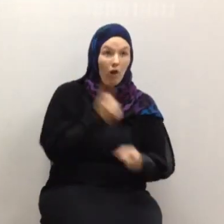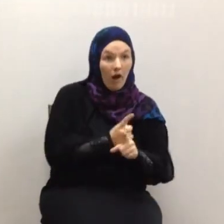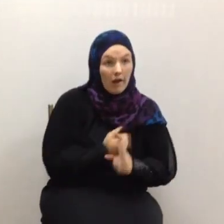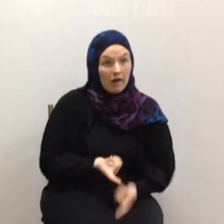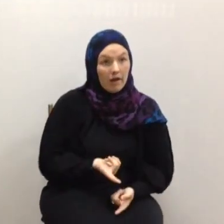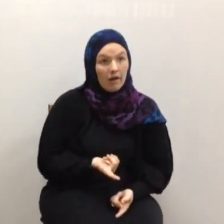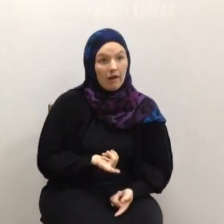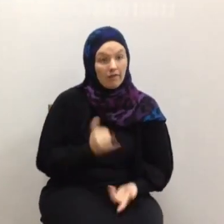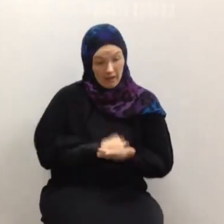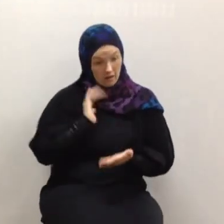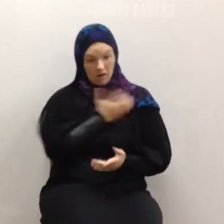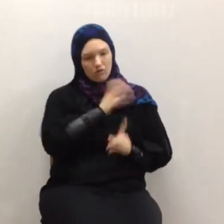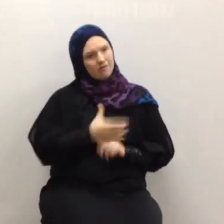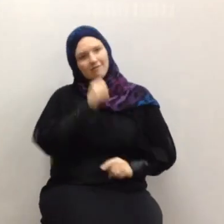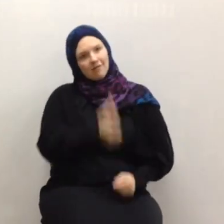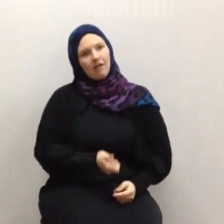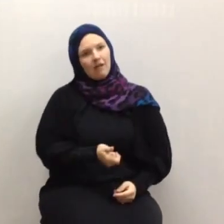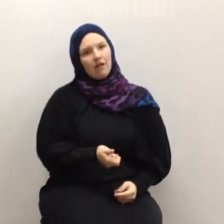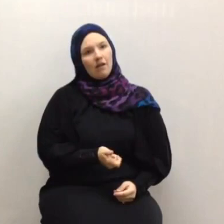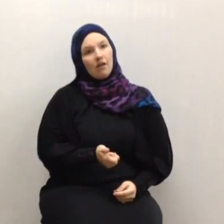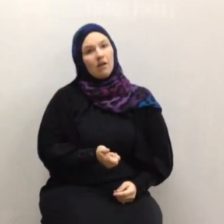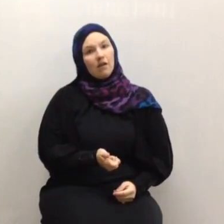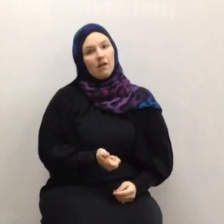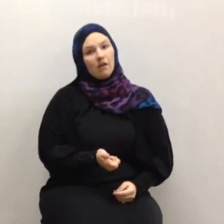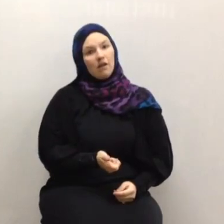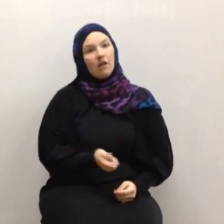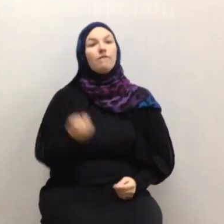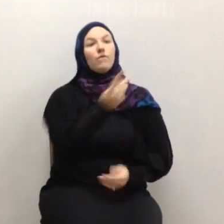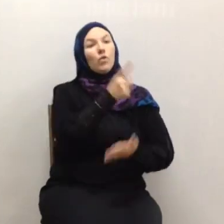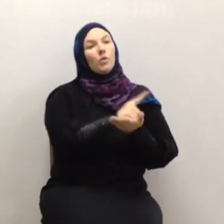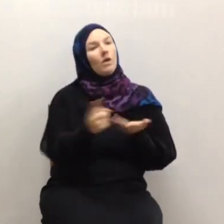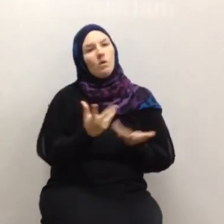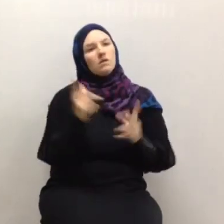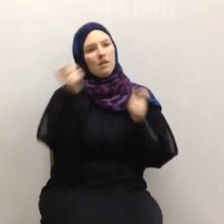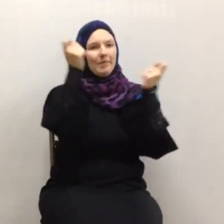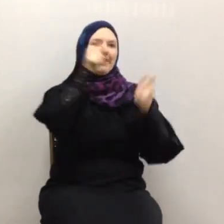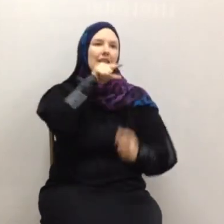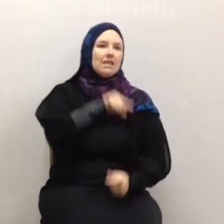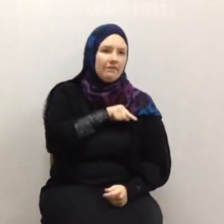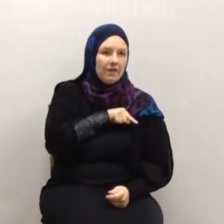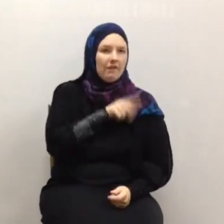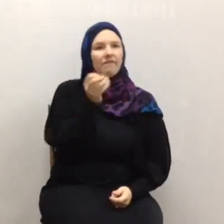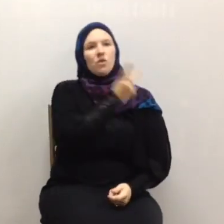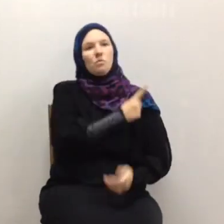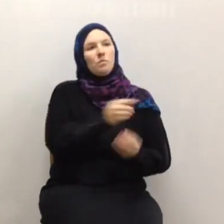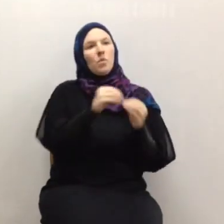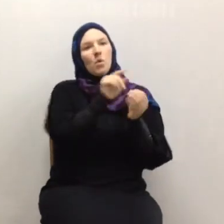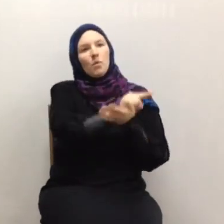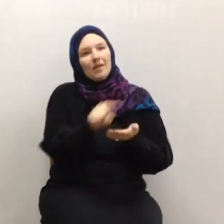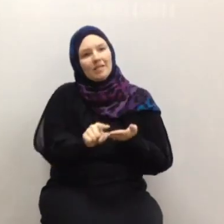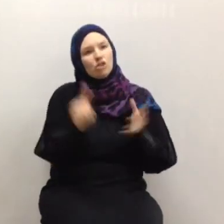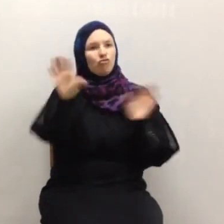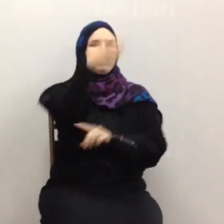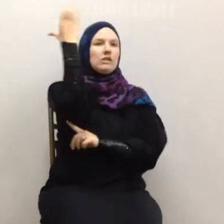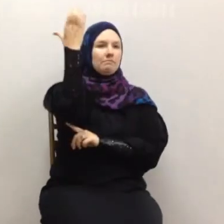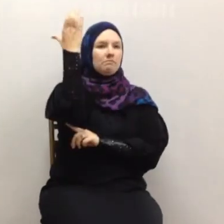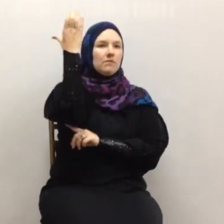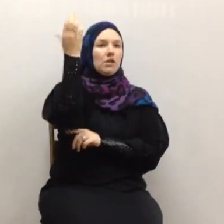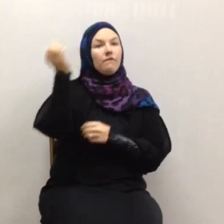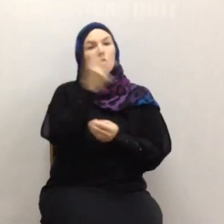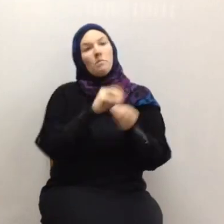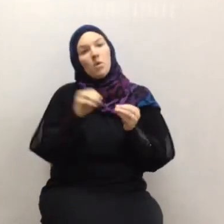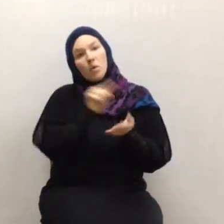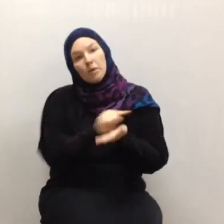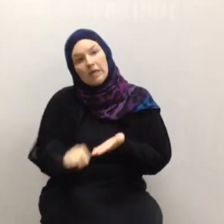to celebrate Thanksgiving. In a few more weeks, Christmas. In a few more weeks, the feast